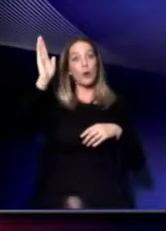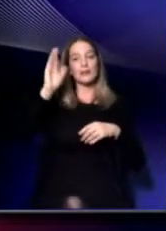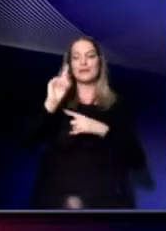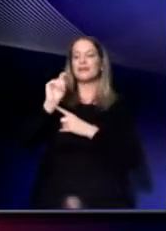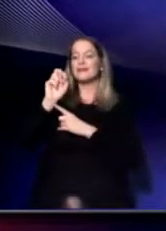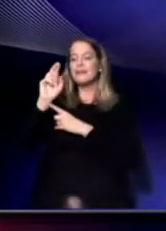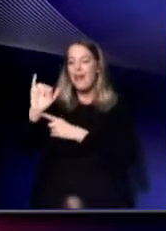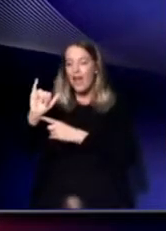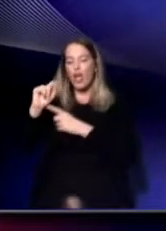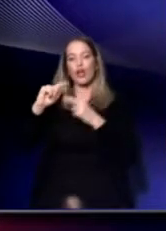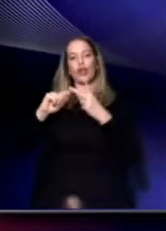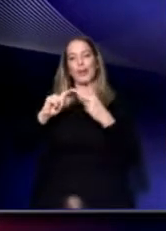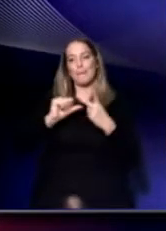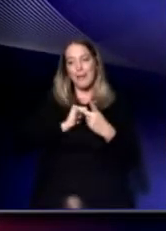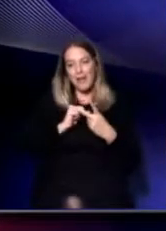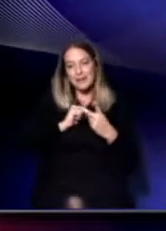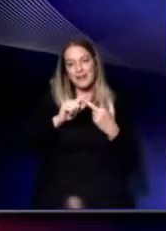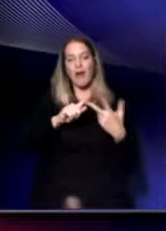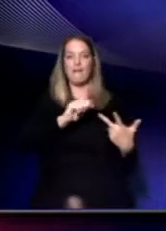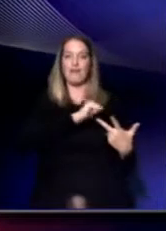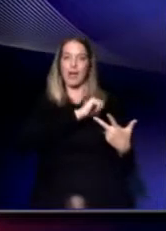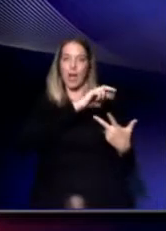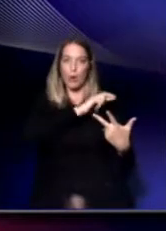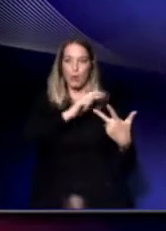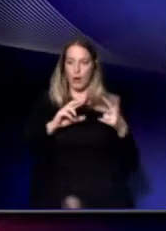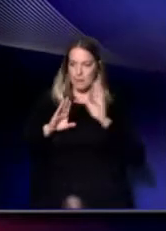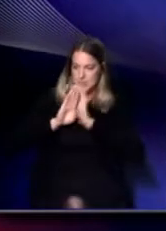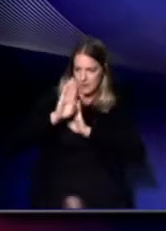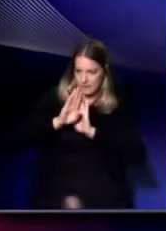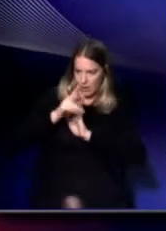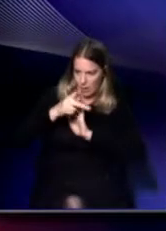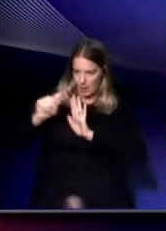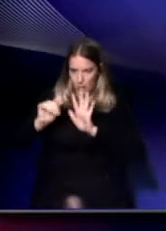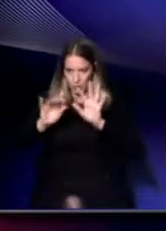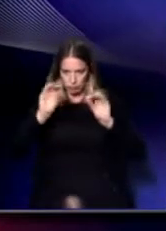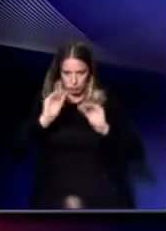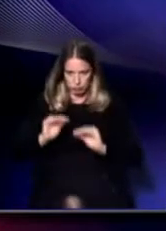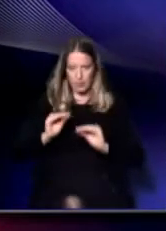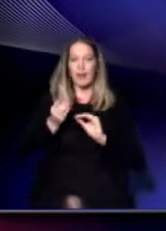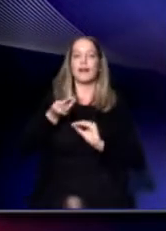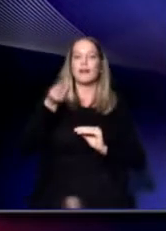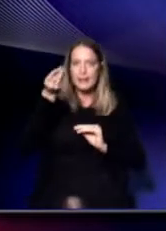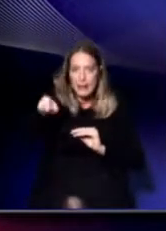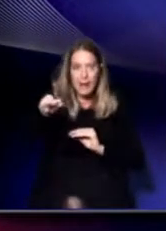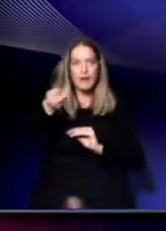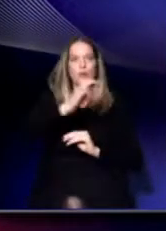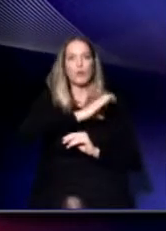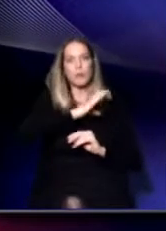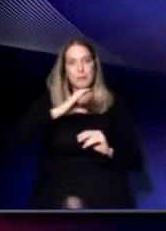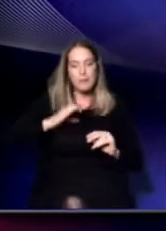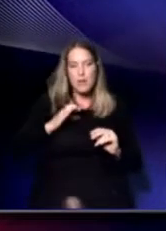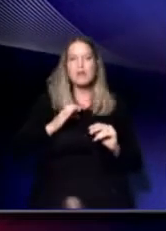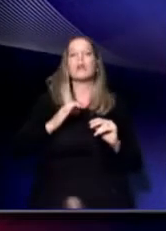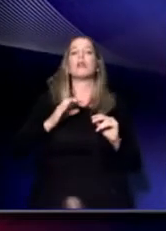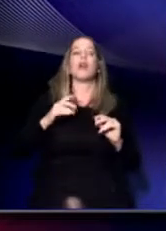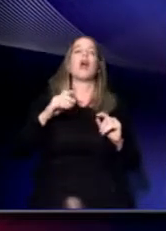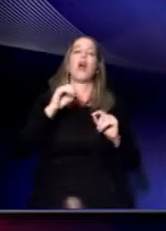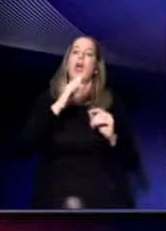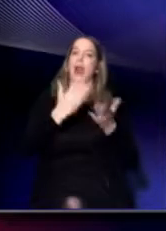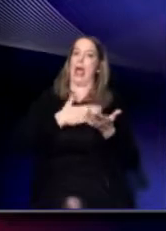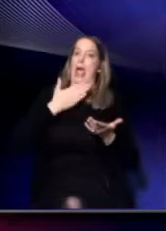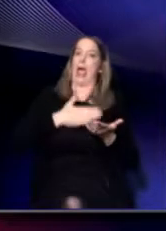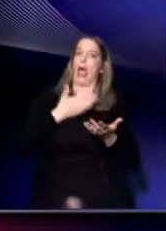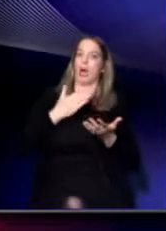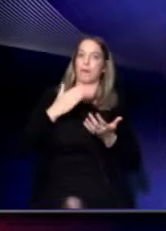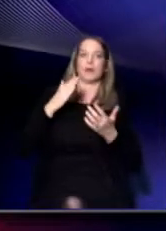Annette gave over to the rest of the committee, we'd be more than happy, as Annette said, to hand that over, which I think kind of does a better job of explaining